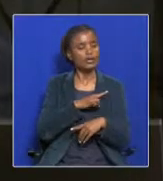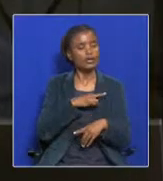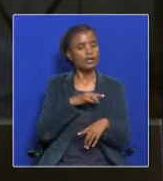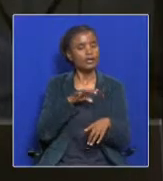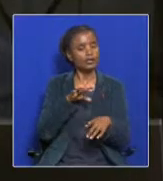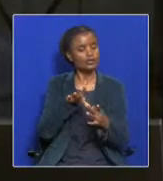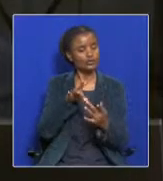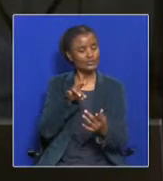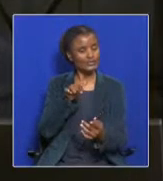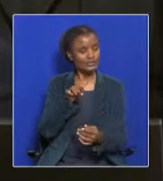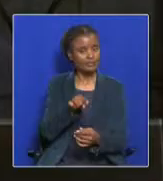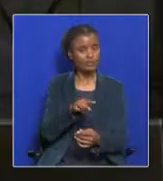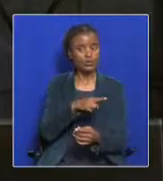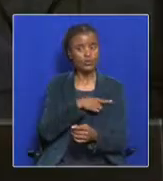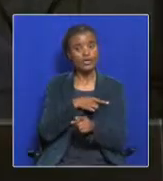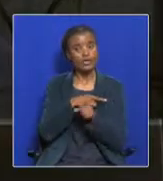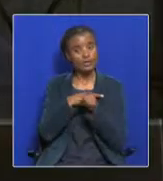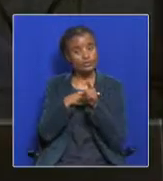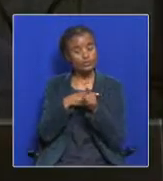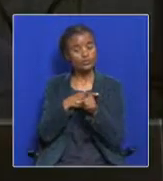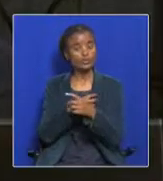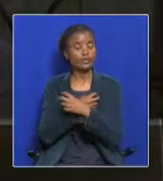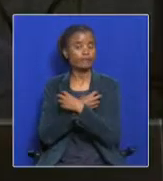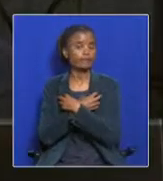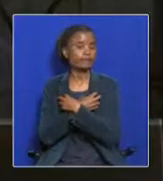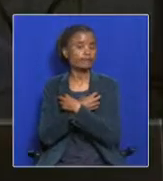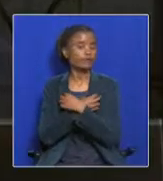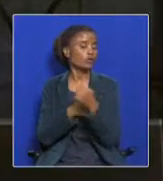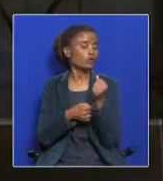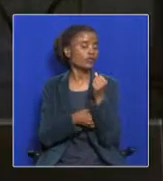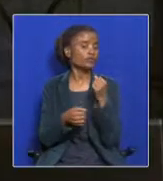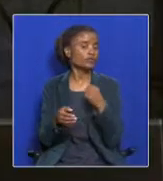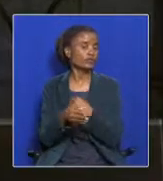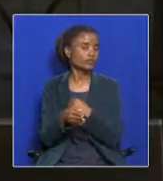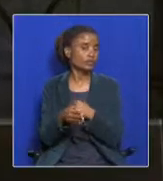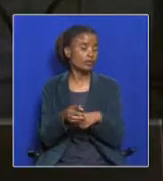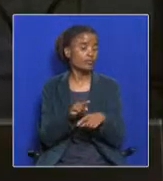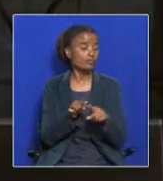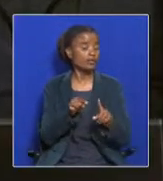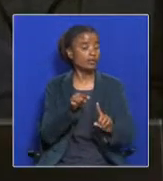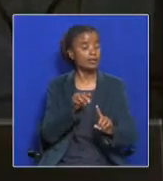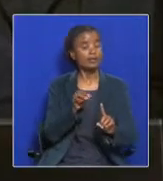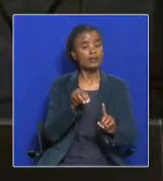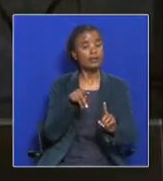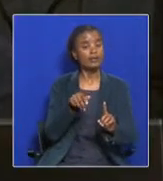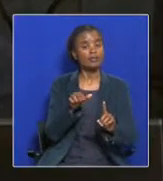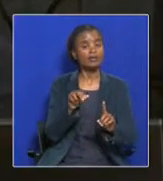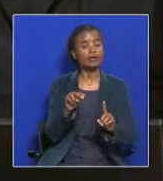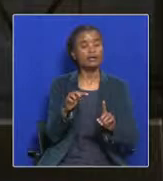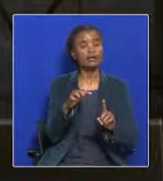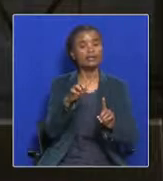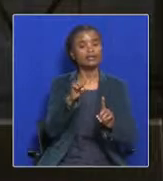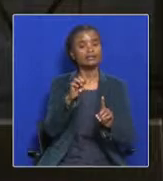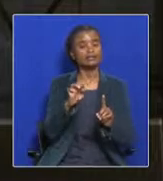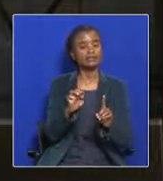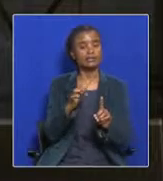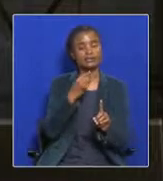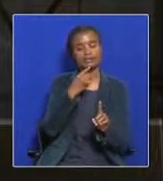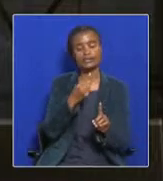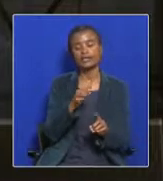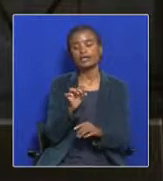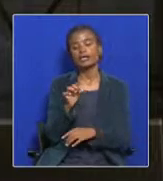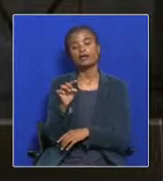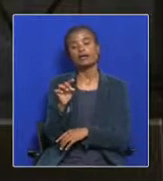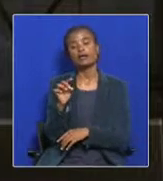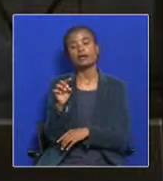in the office. You don't say to Mbanga, find someone else in the office.